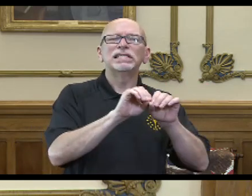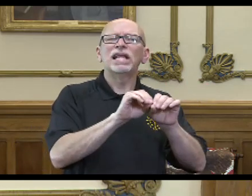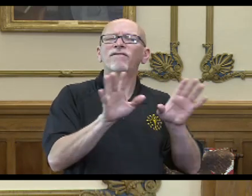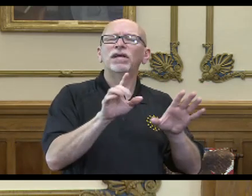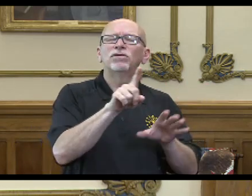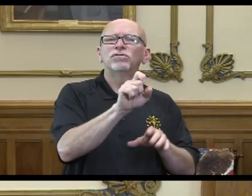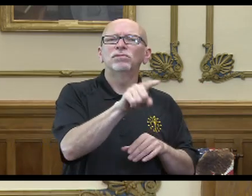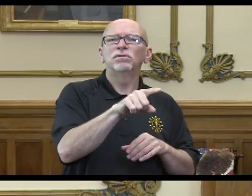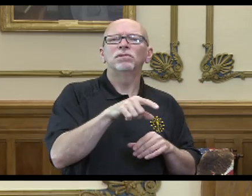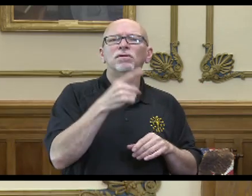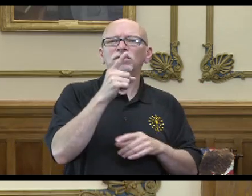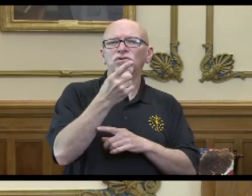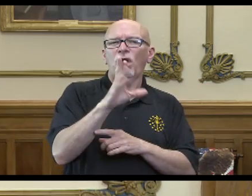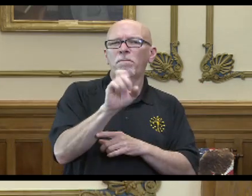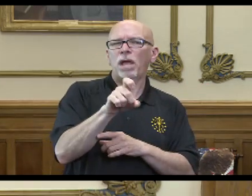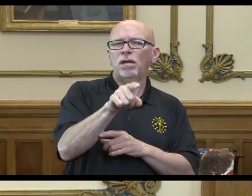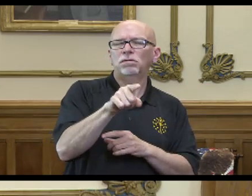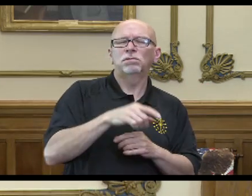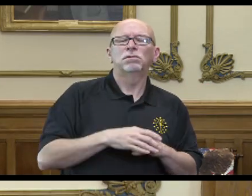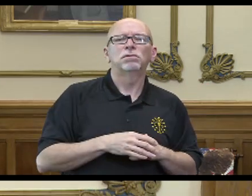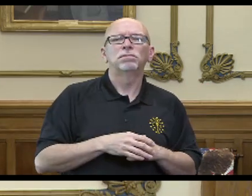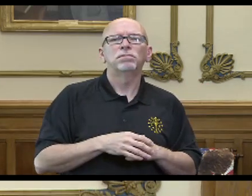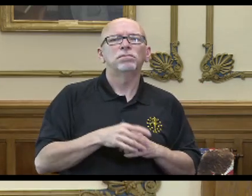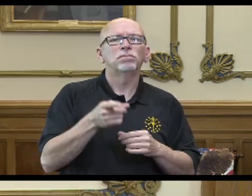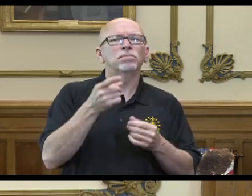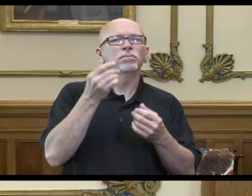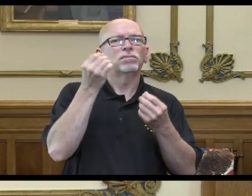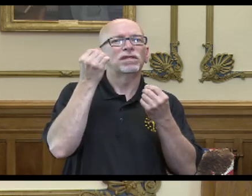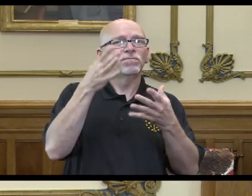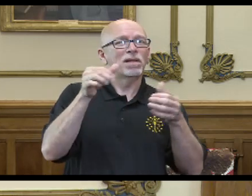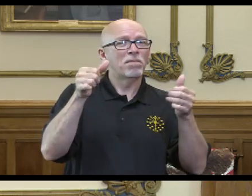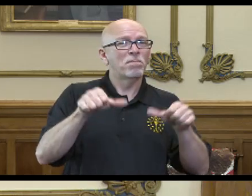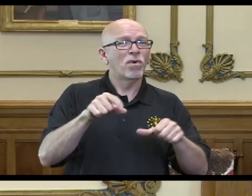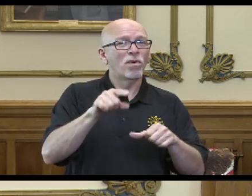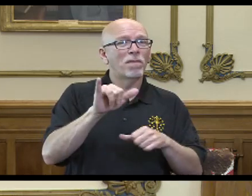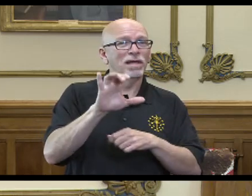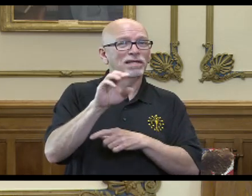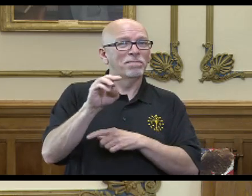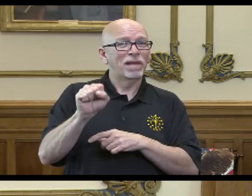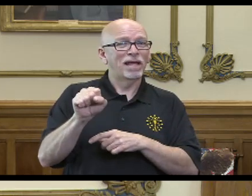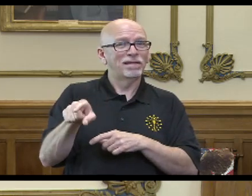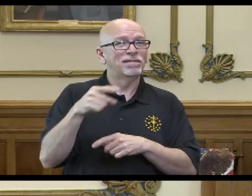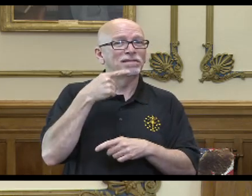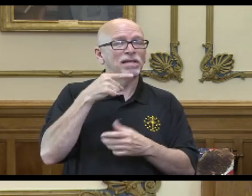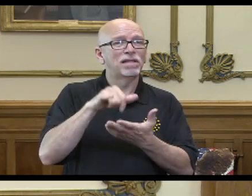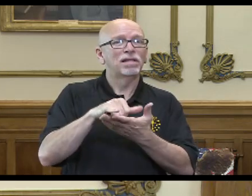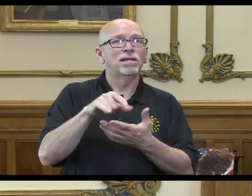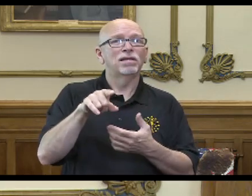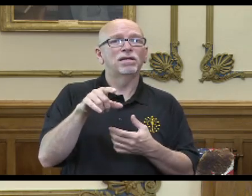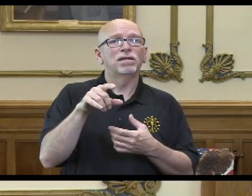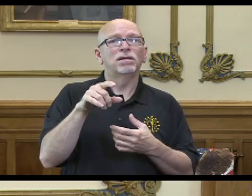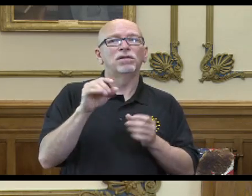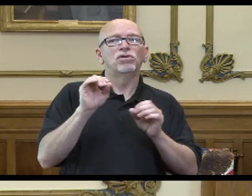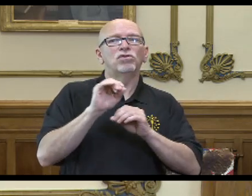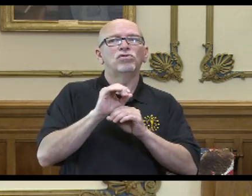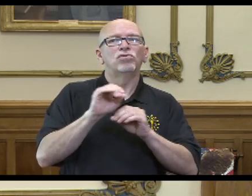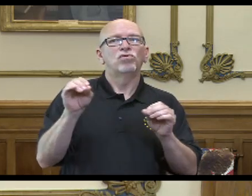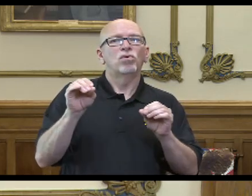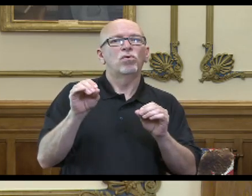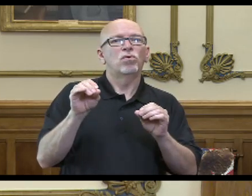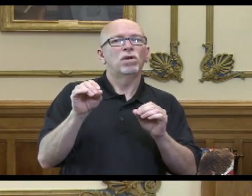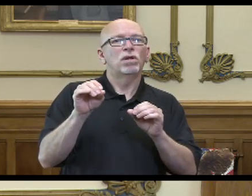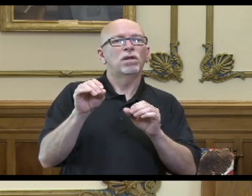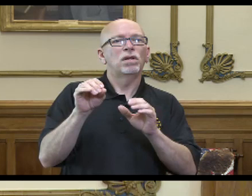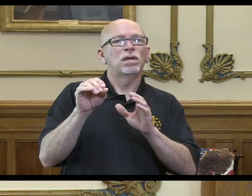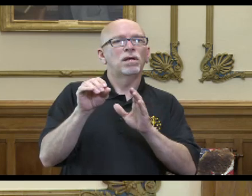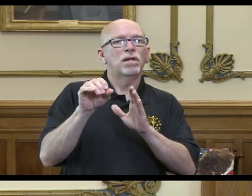clarification is for Dr. Bach's. Information posted by CMS indicates that no state in the Chicago